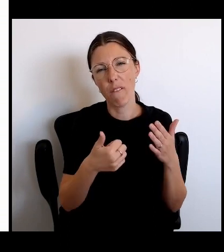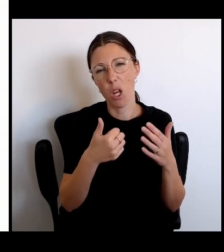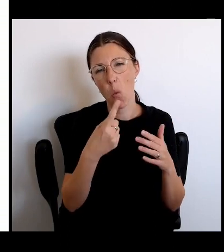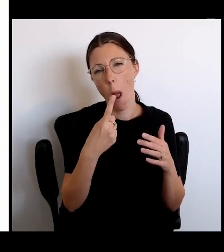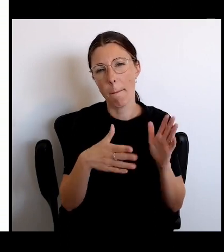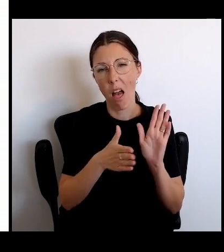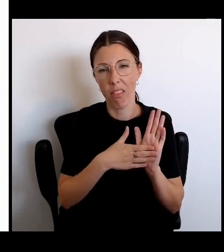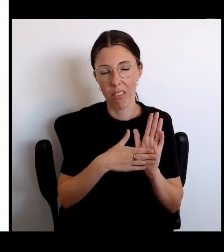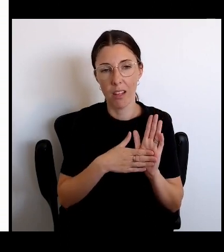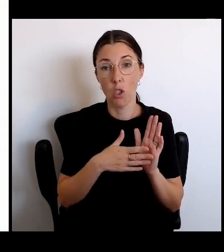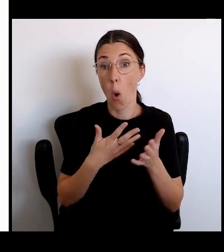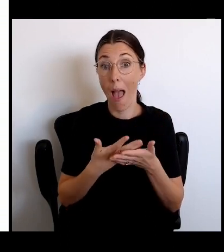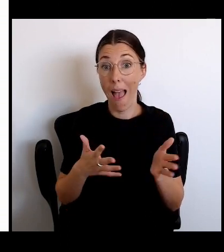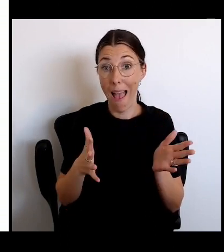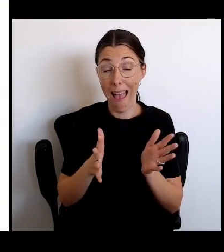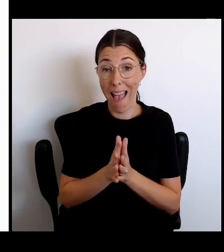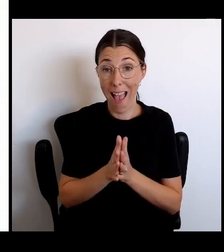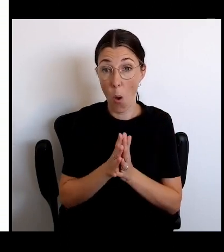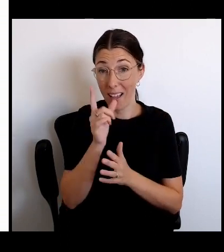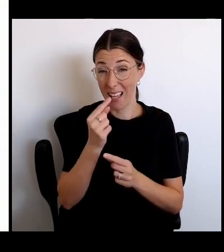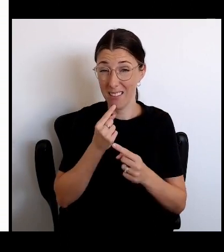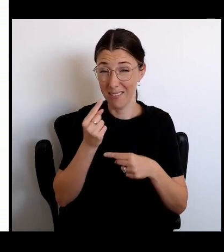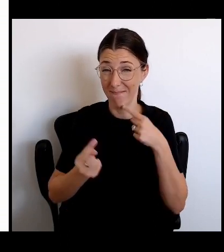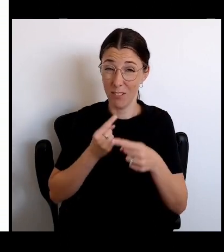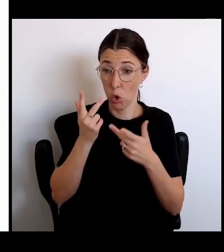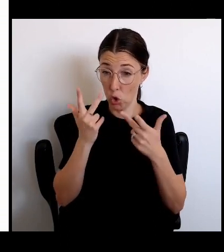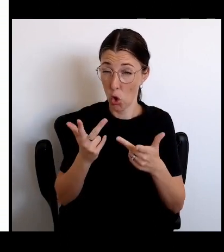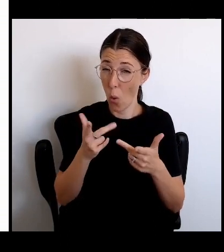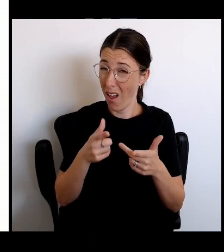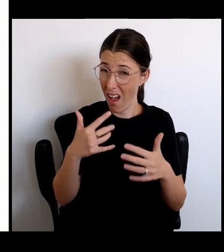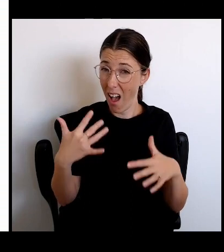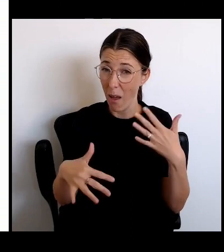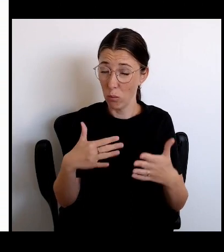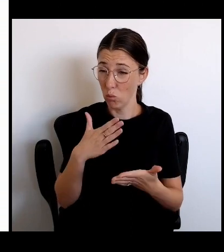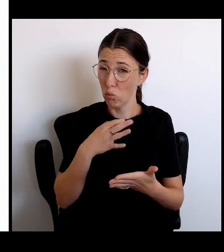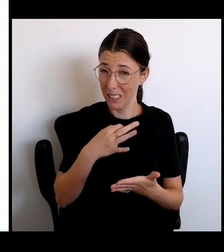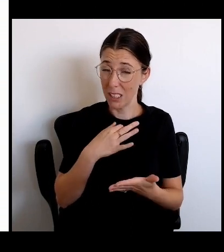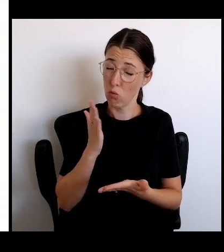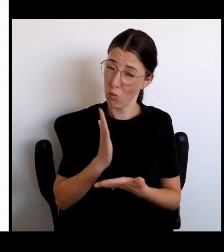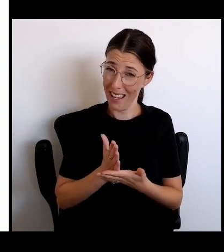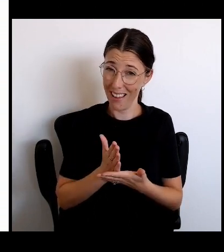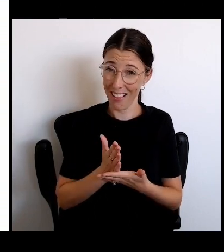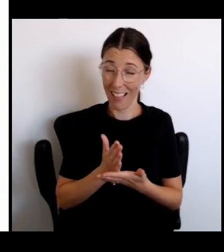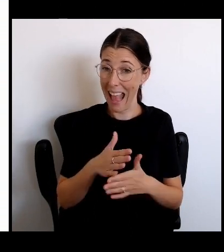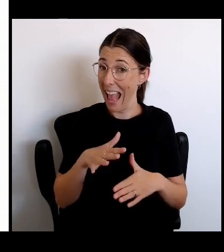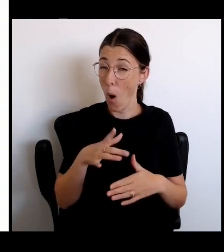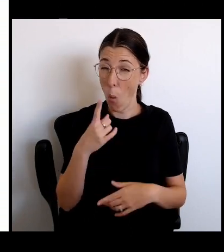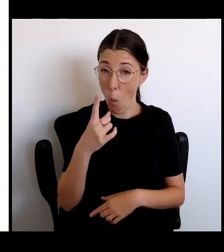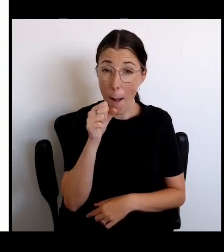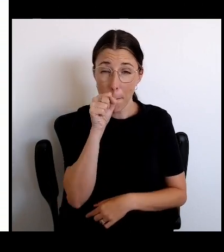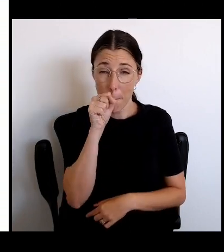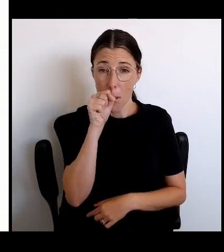bring the immediate harms? How do we make them real and salient, that every puff is doing them damage in one way or